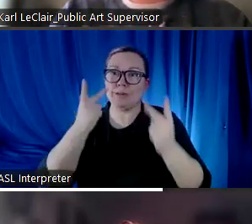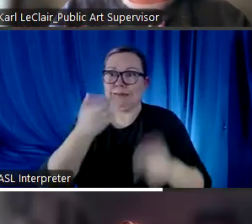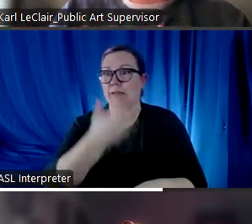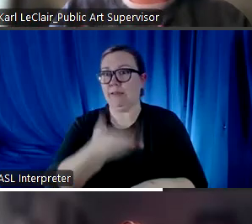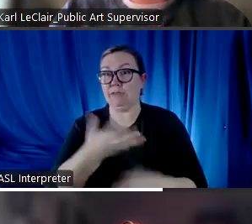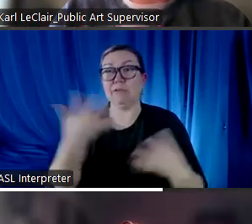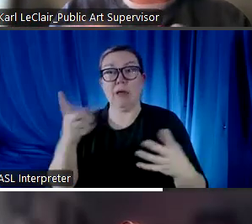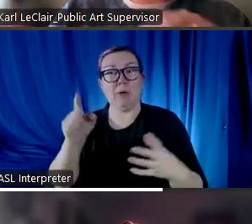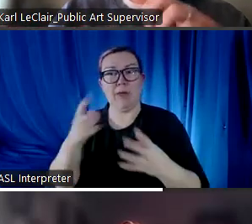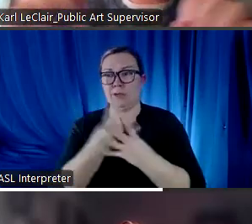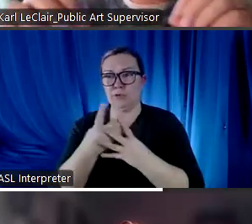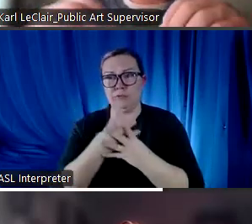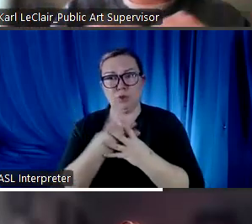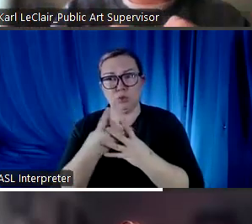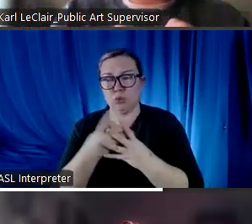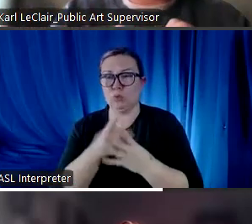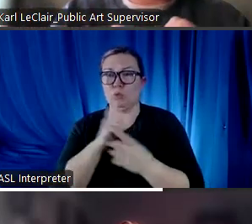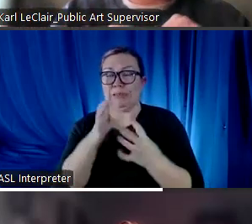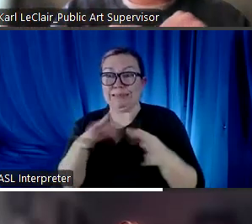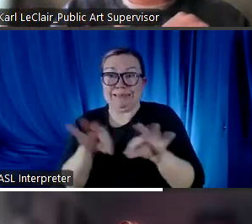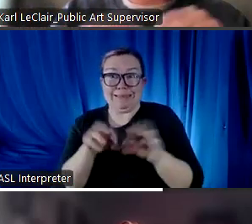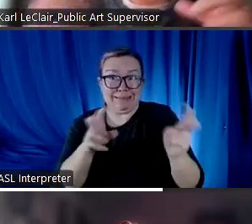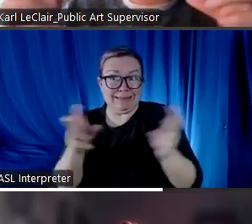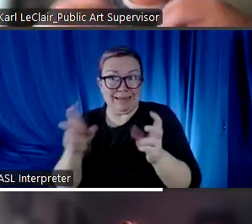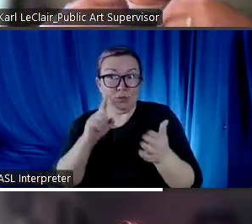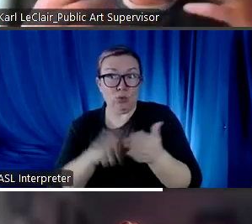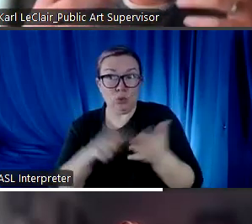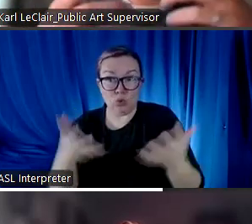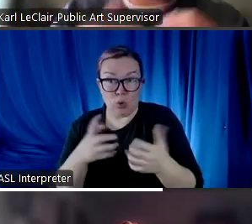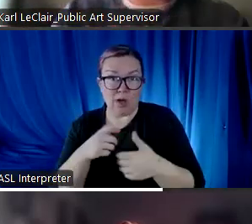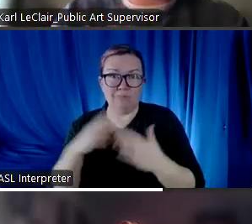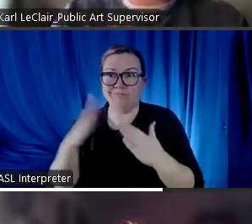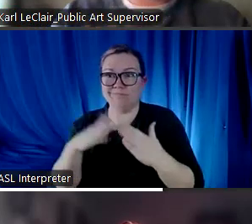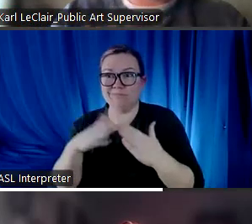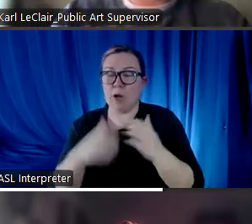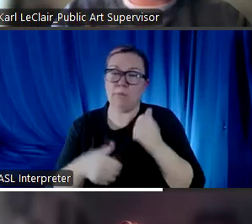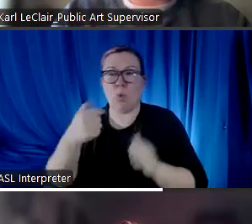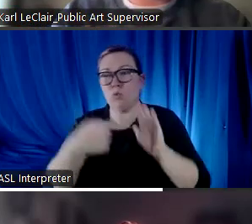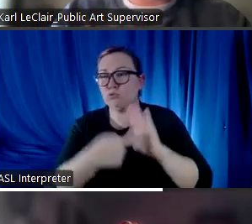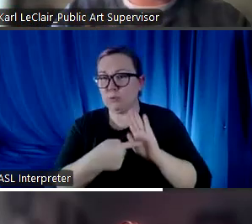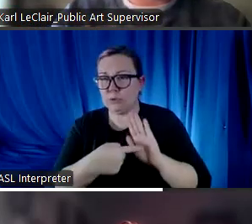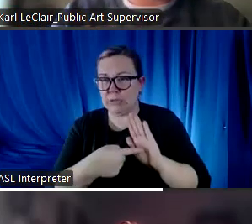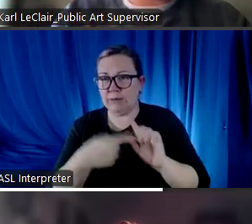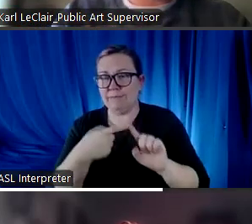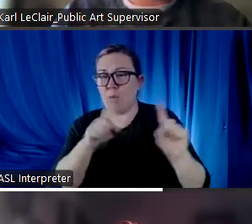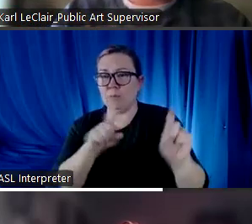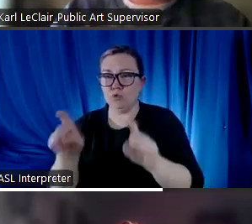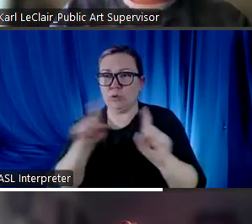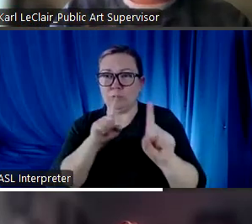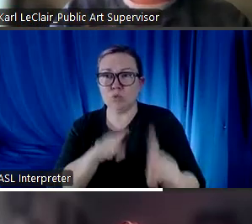through, and so the key themes that we pulled out were sort of the top and most represented from the survey